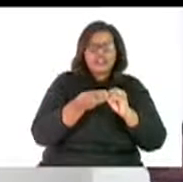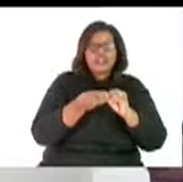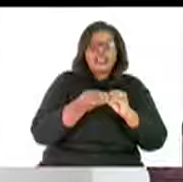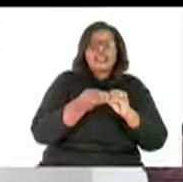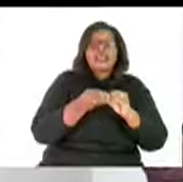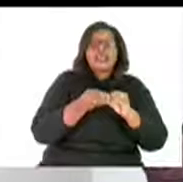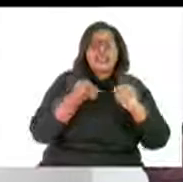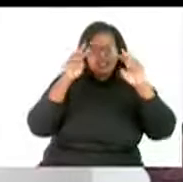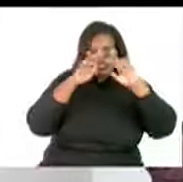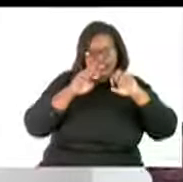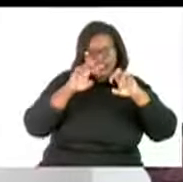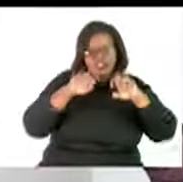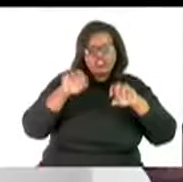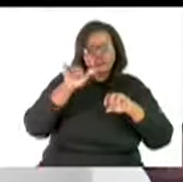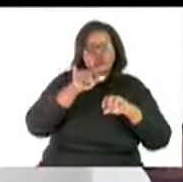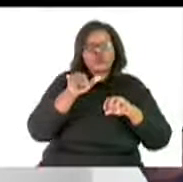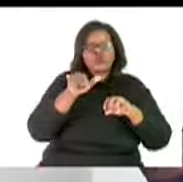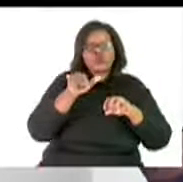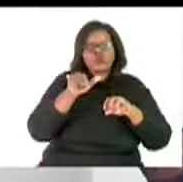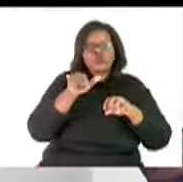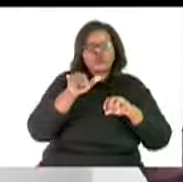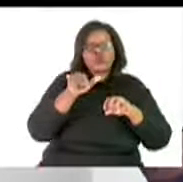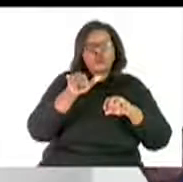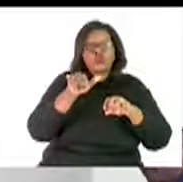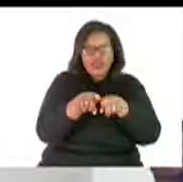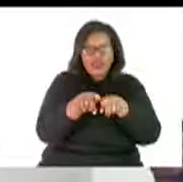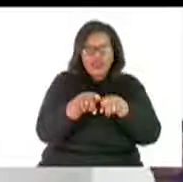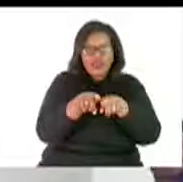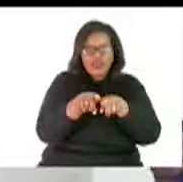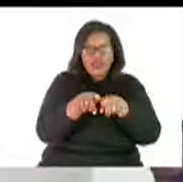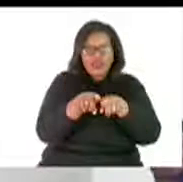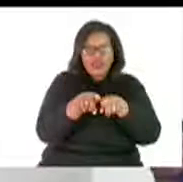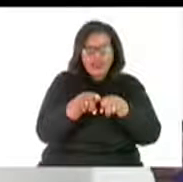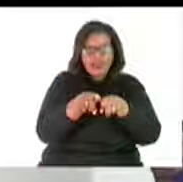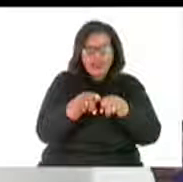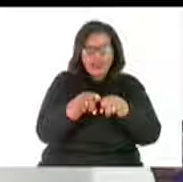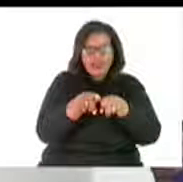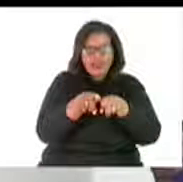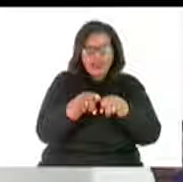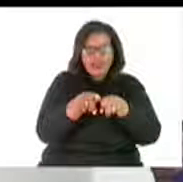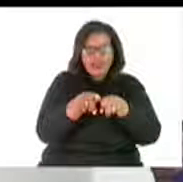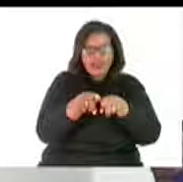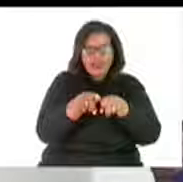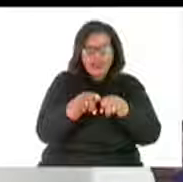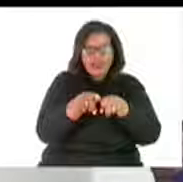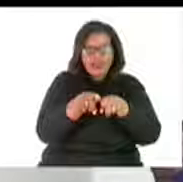one is common and pick up which one is the lowest.